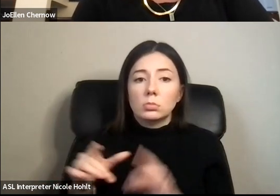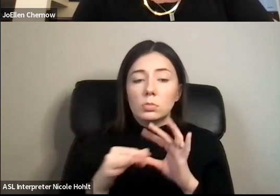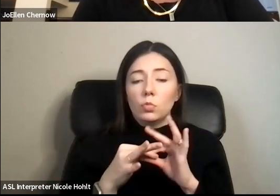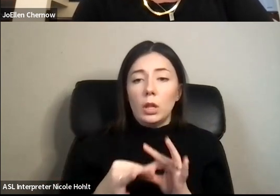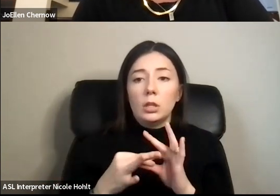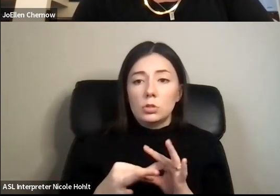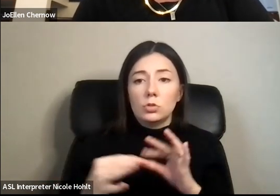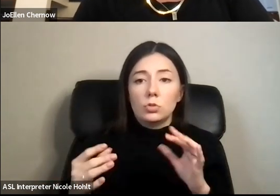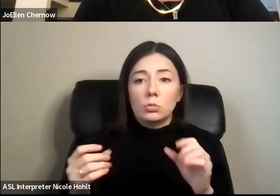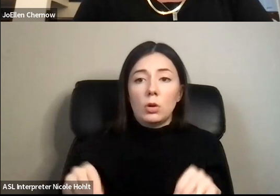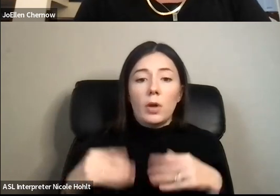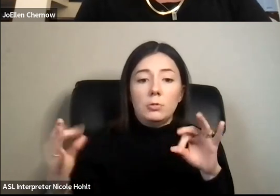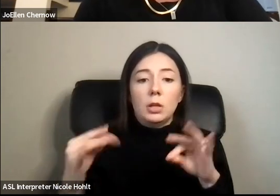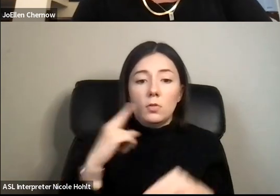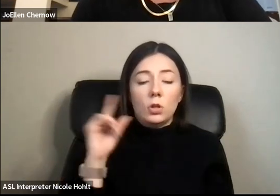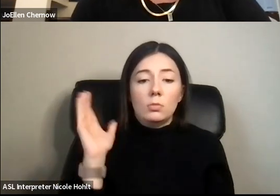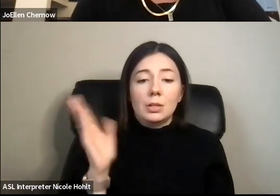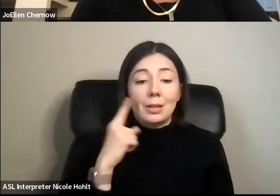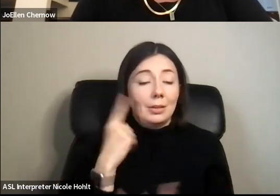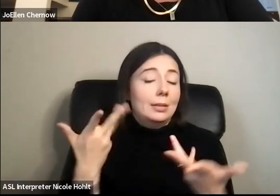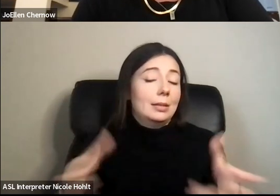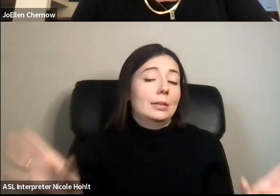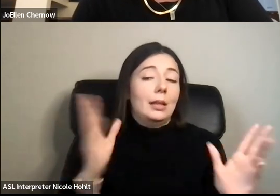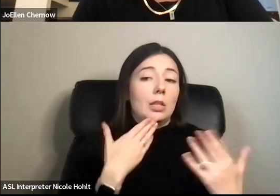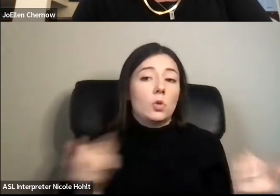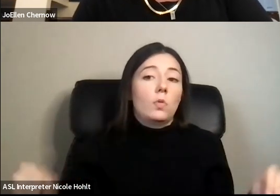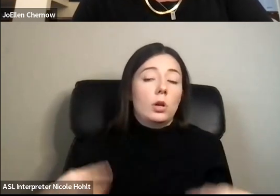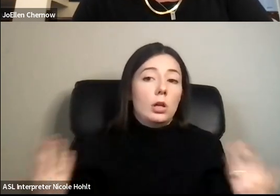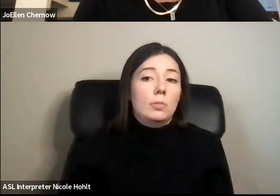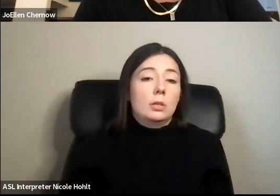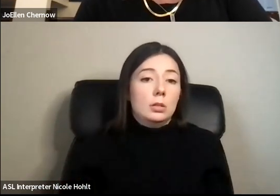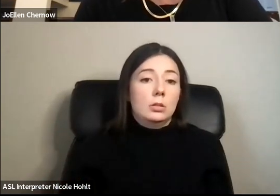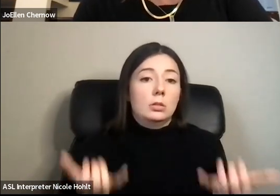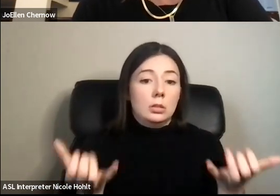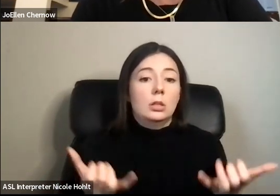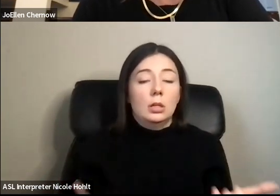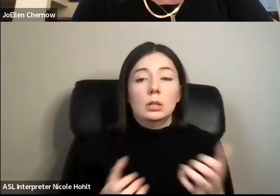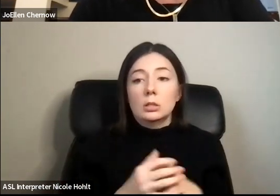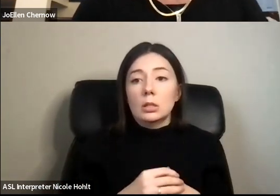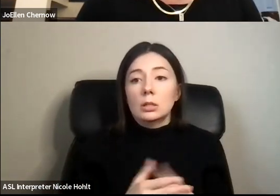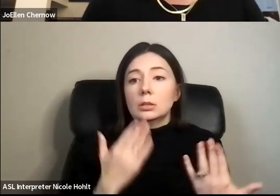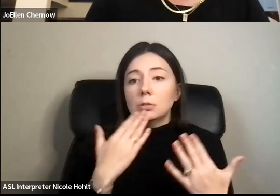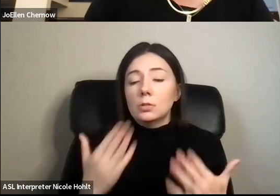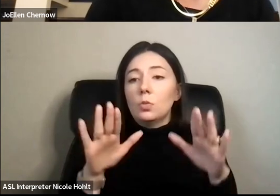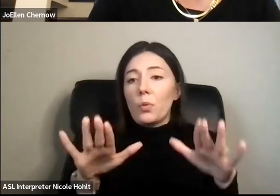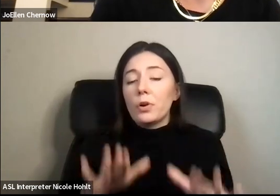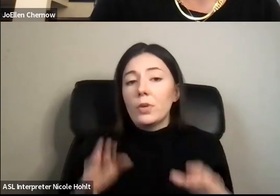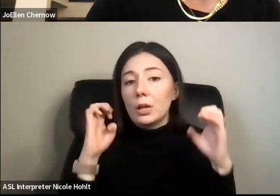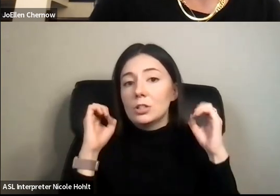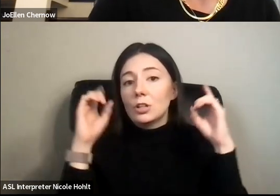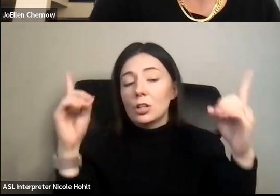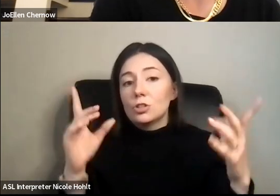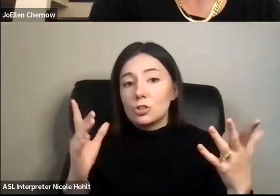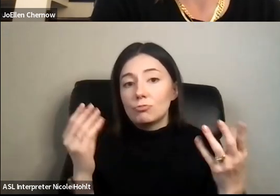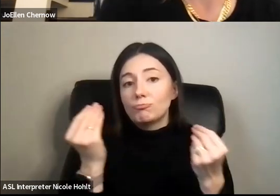And I think that's about it. Thank you all for coming today. Thank you for all the wonderful educational that you've given